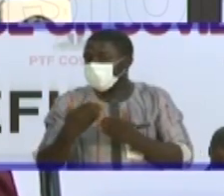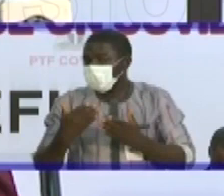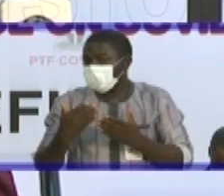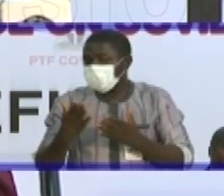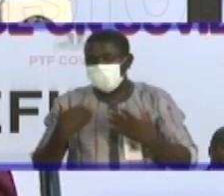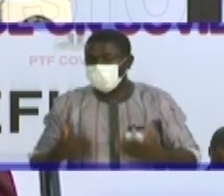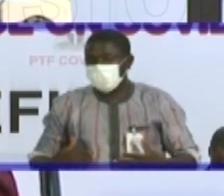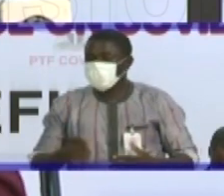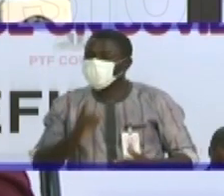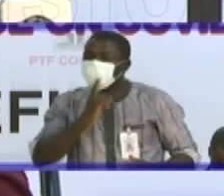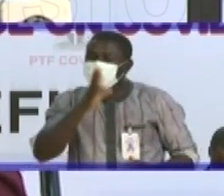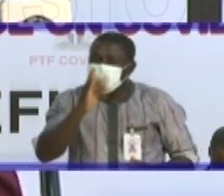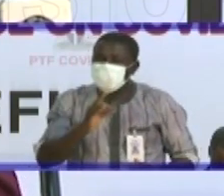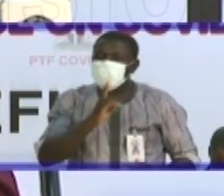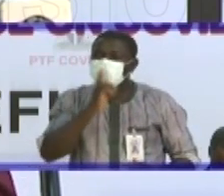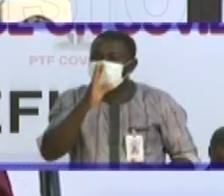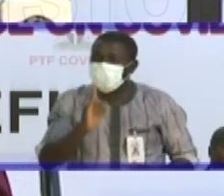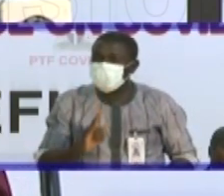really known to be